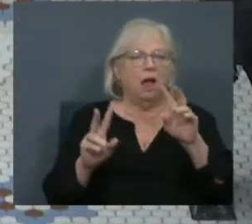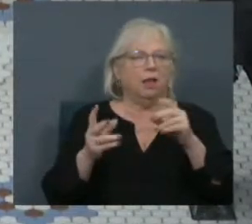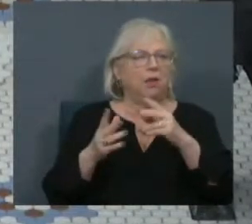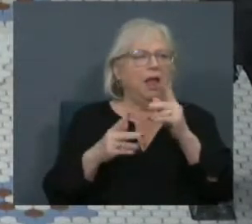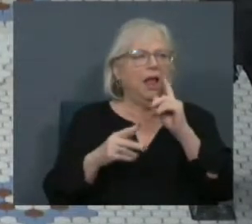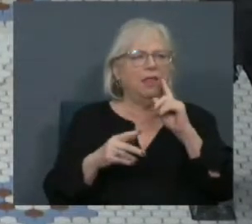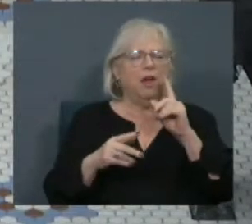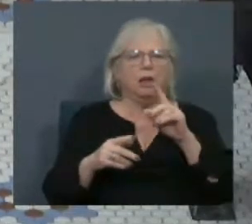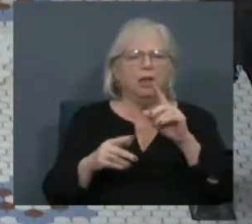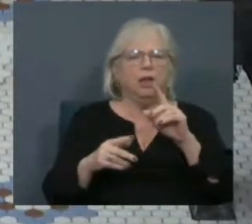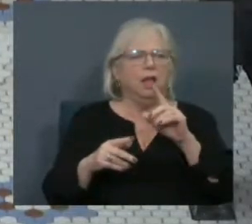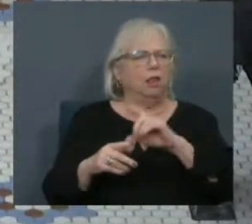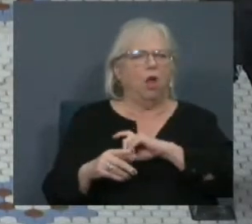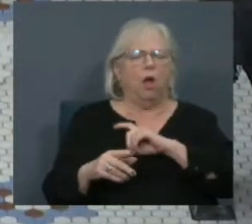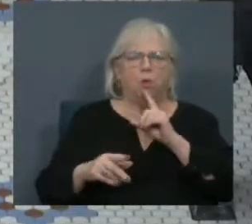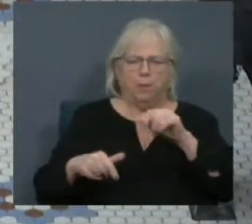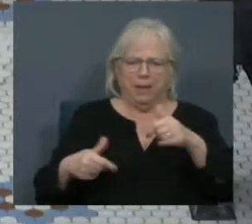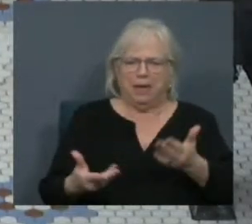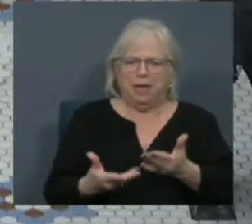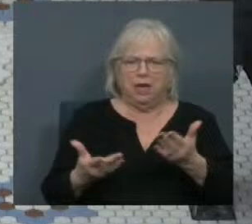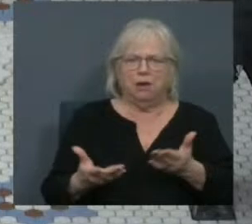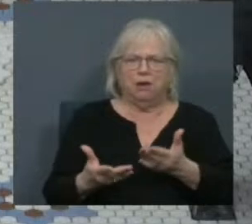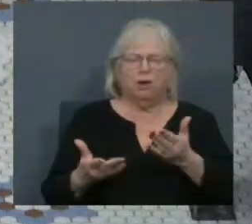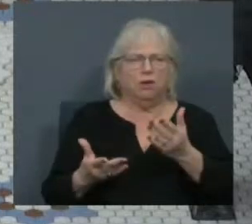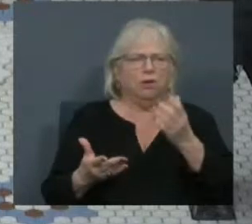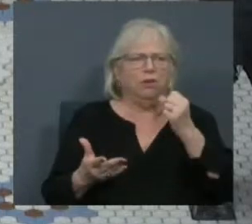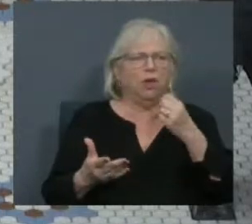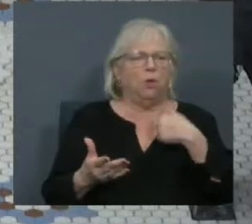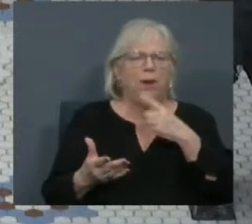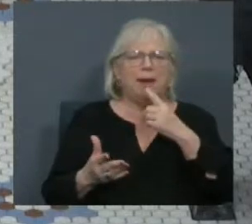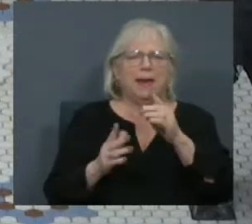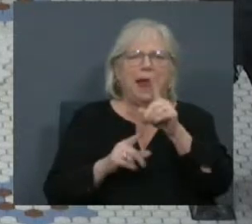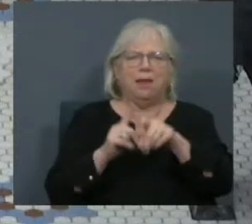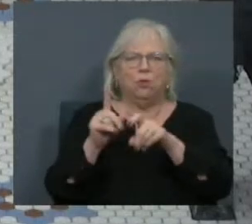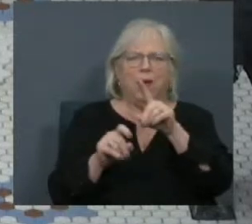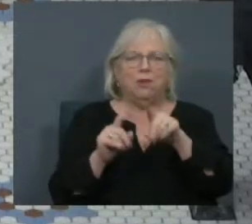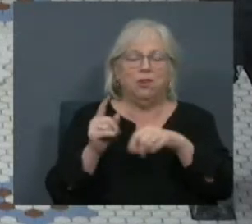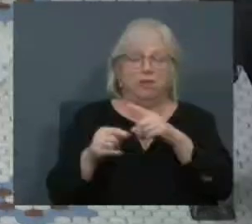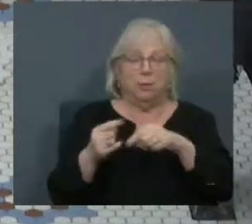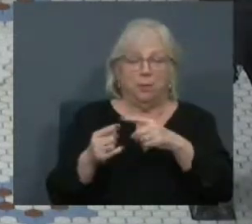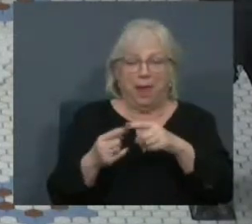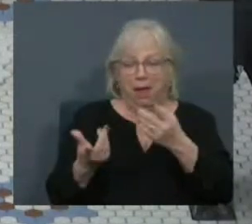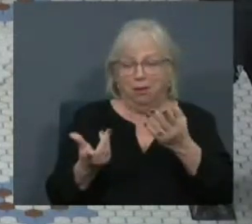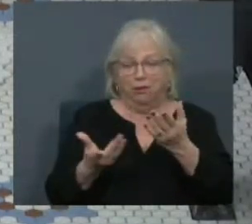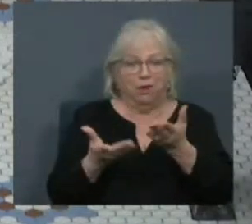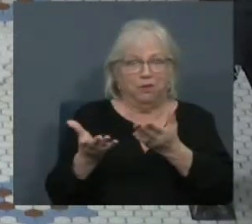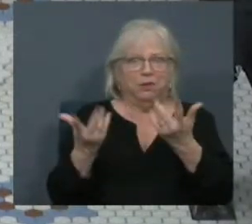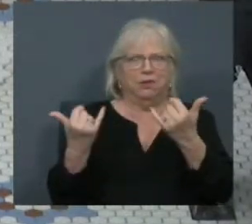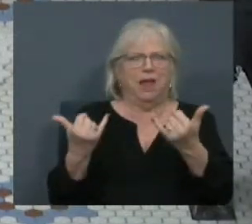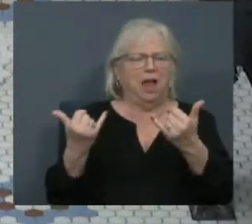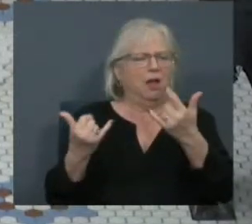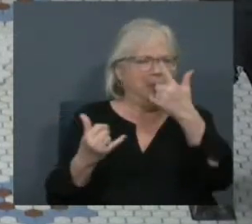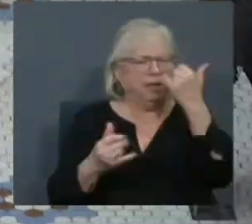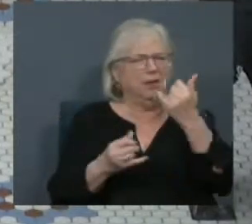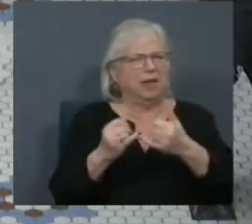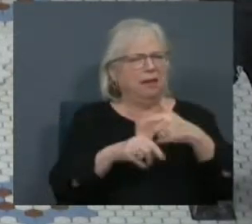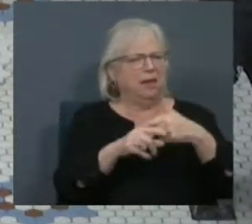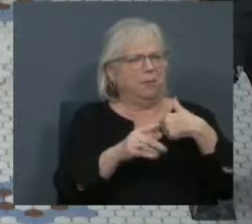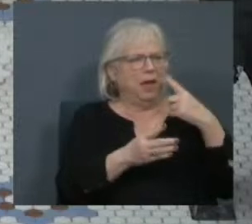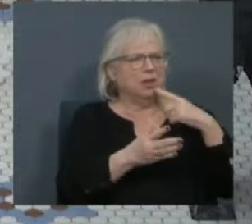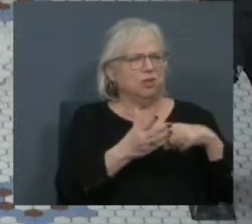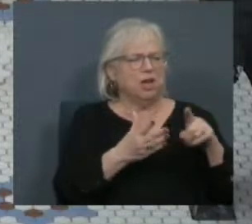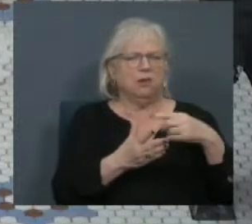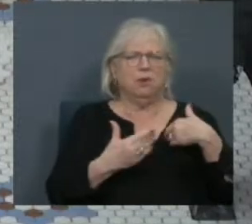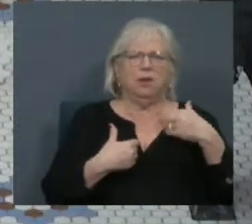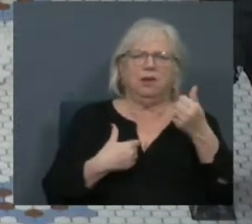present so I could ask questions about, like, sort of deliverables now, right? Like, because last time I checked, there was